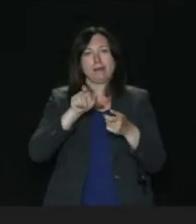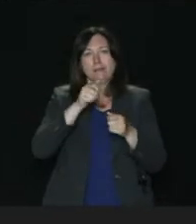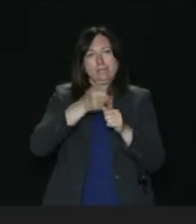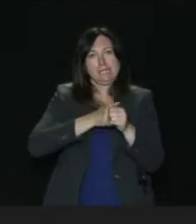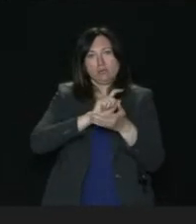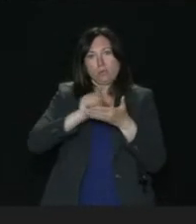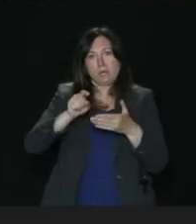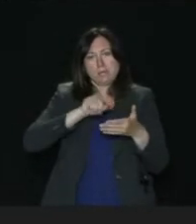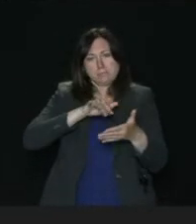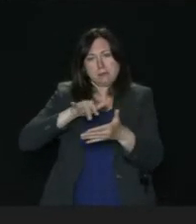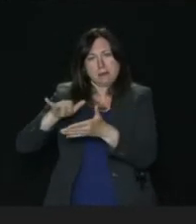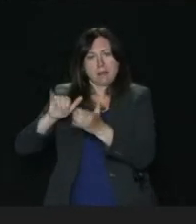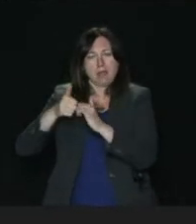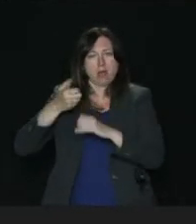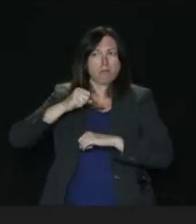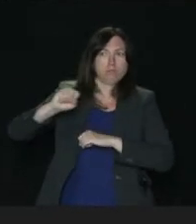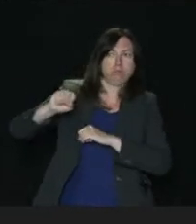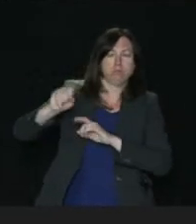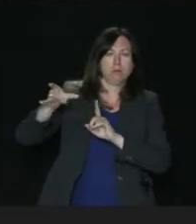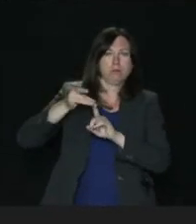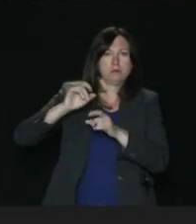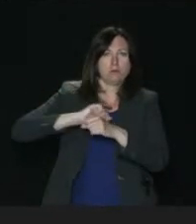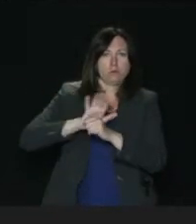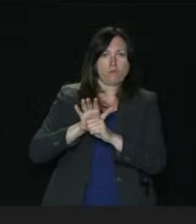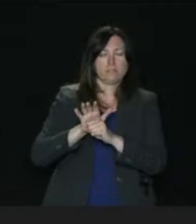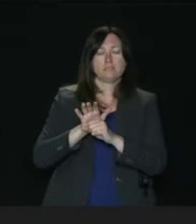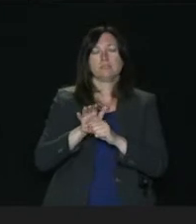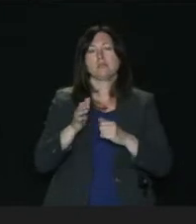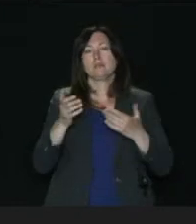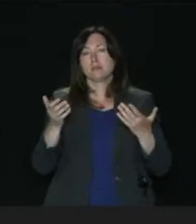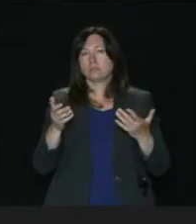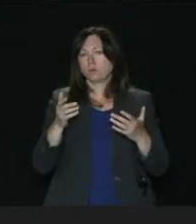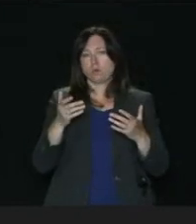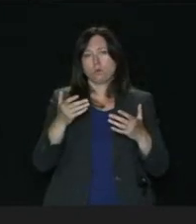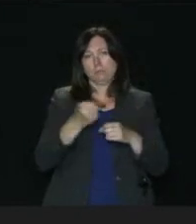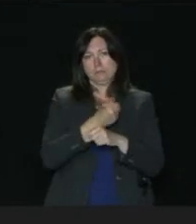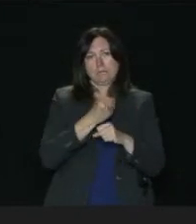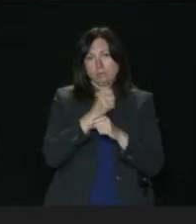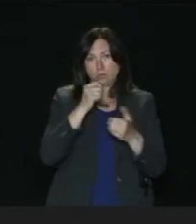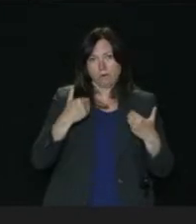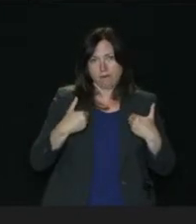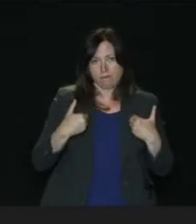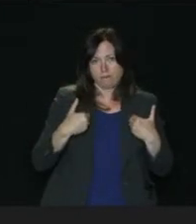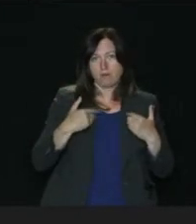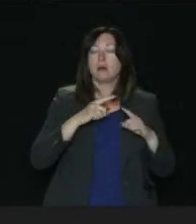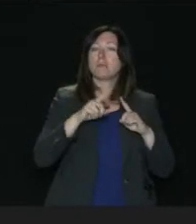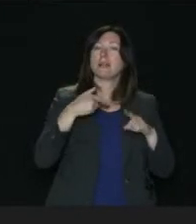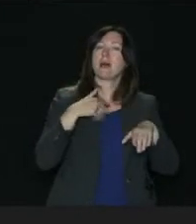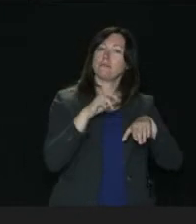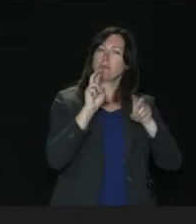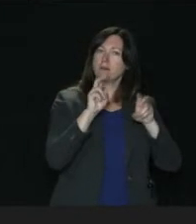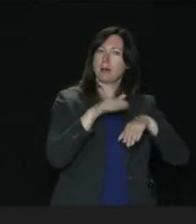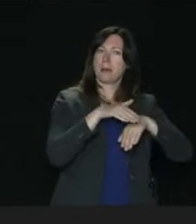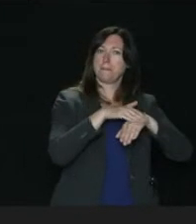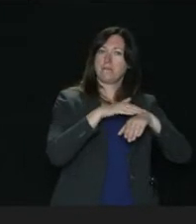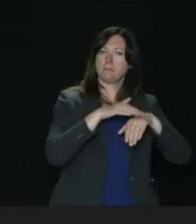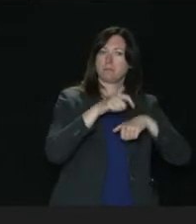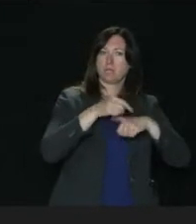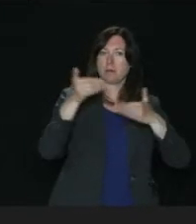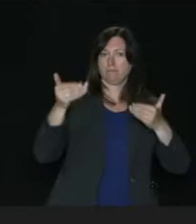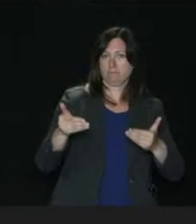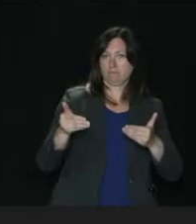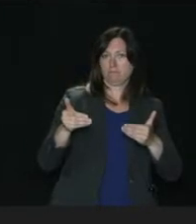vaccine effectiveness is. What I can say is, first of all, there is a minimum interval. So that is actually